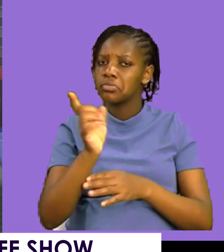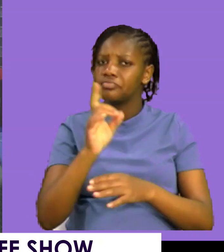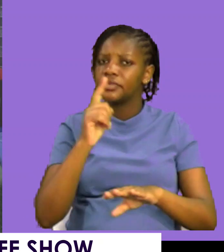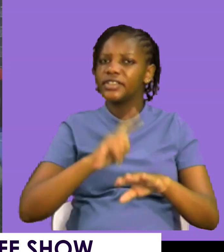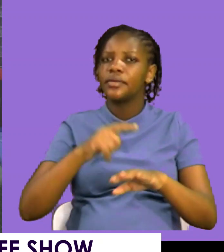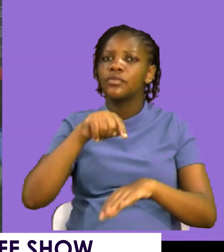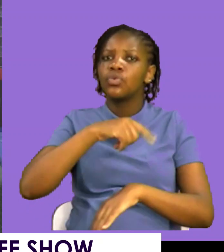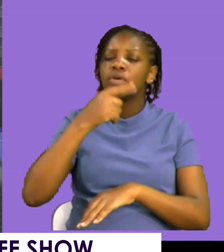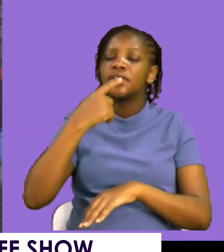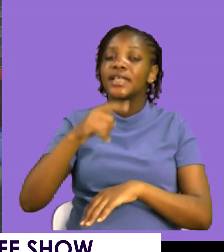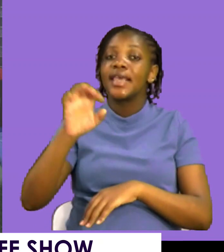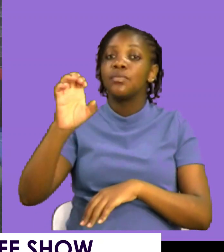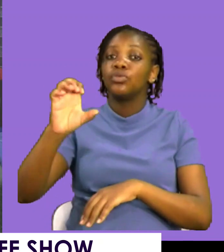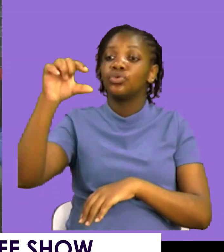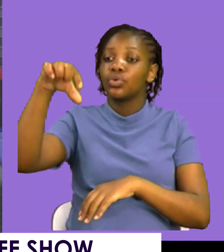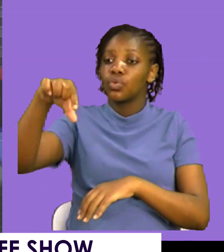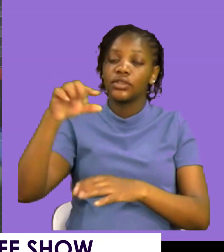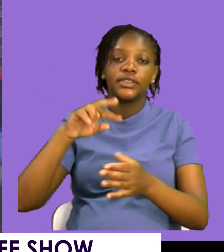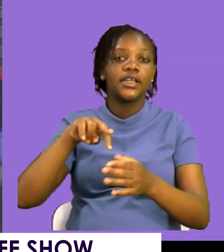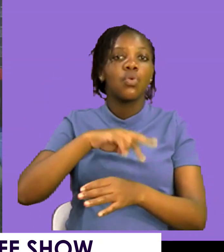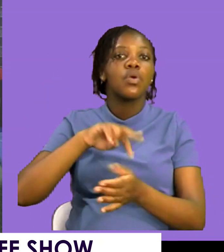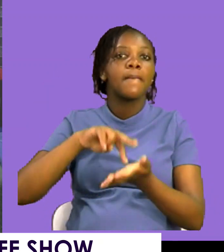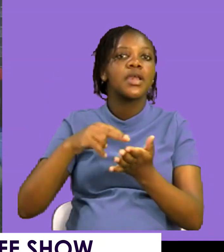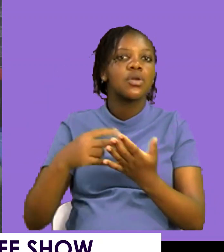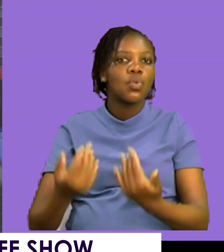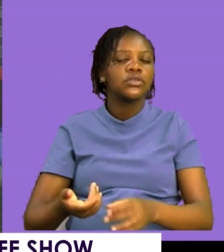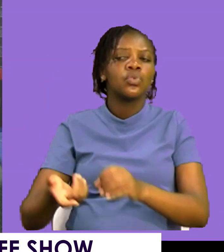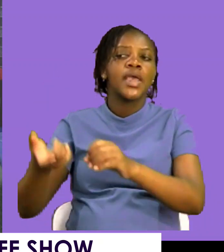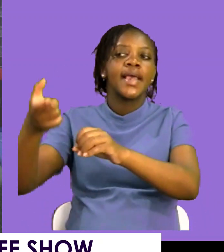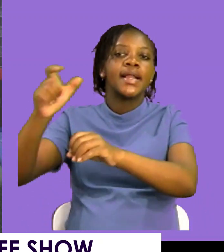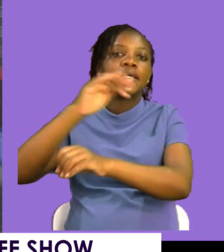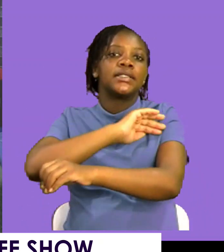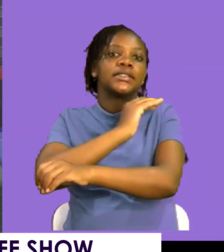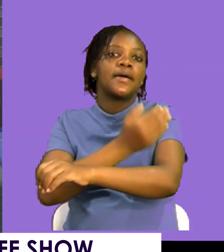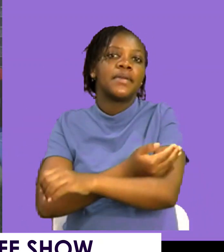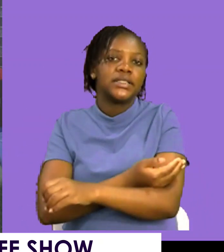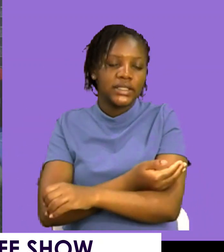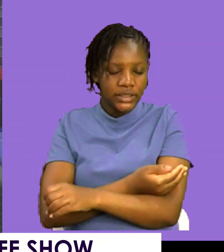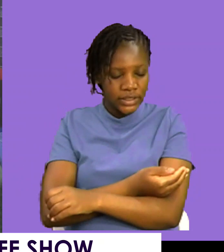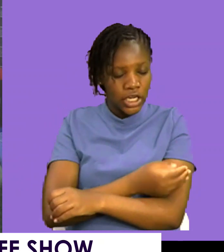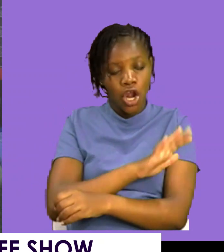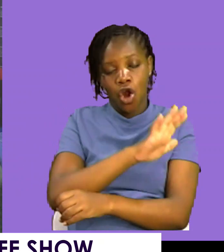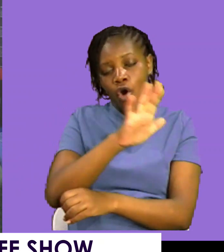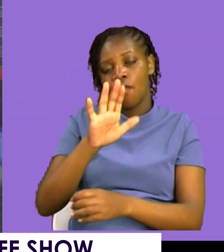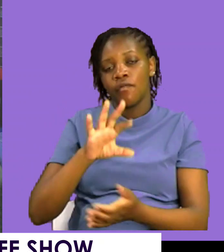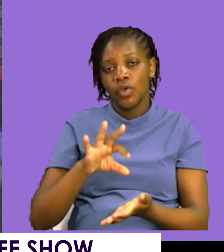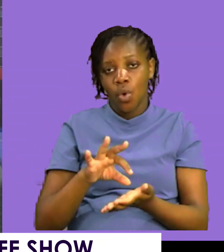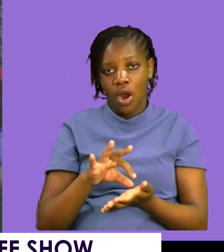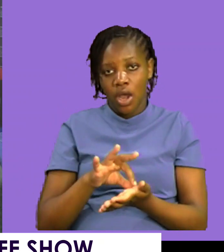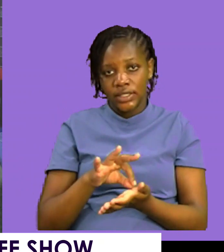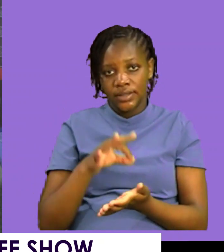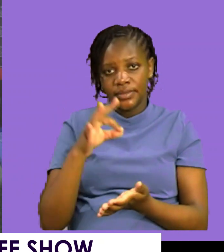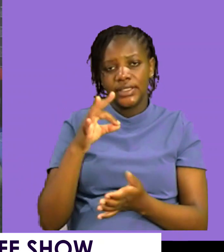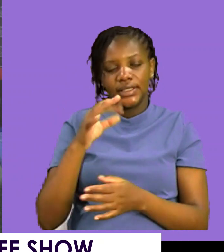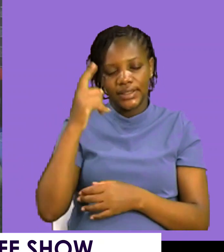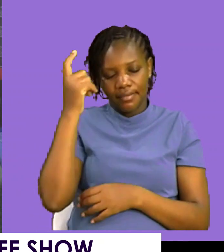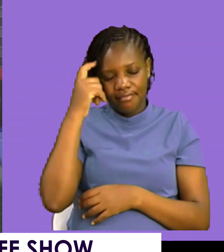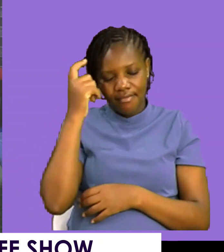you are increasing the capacity of your soul, of your mind. That